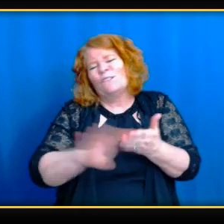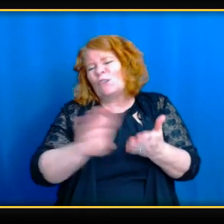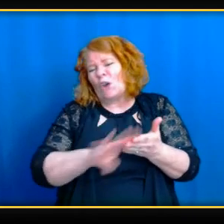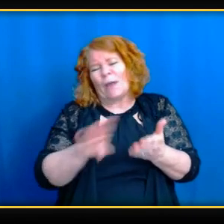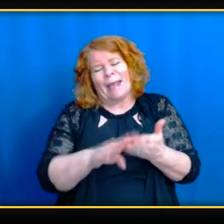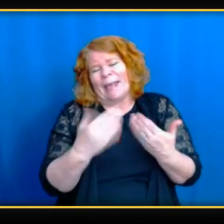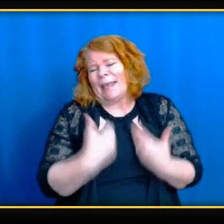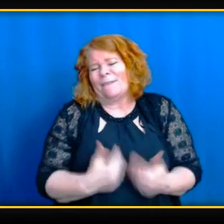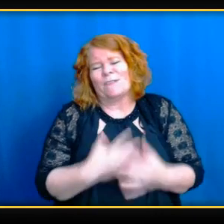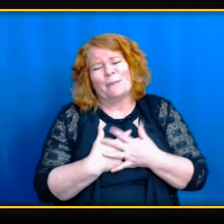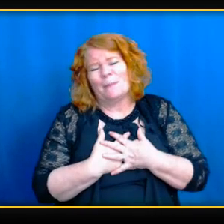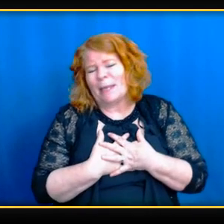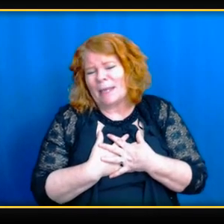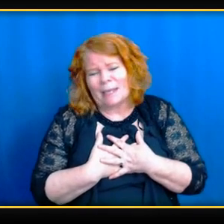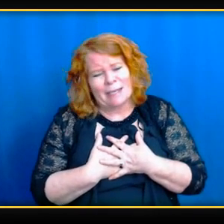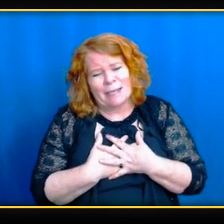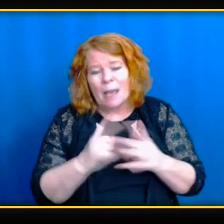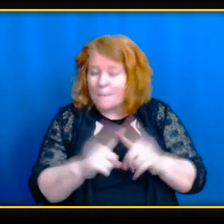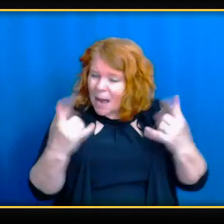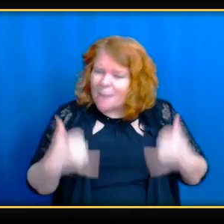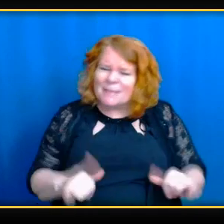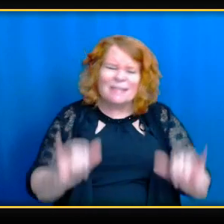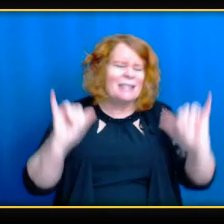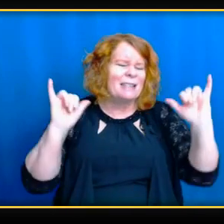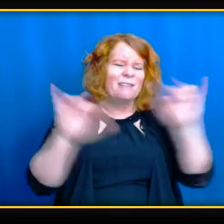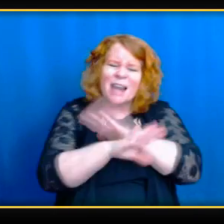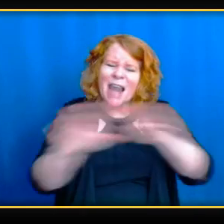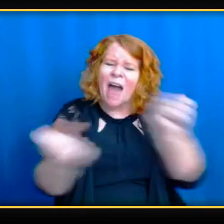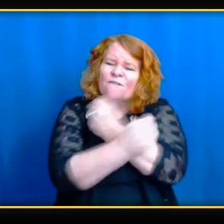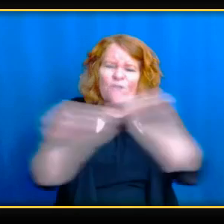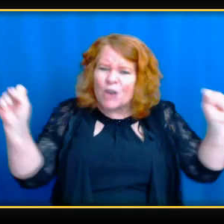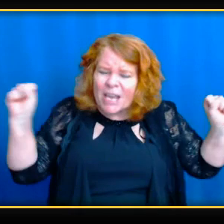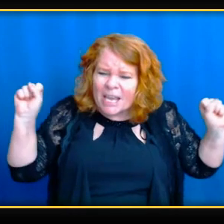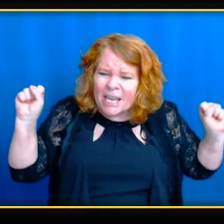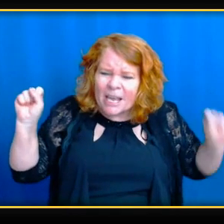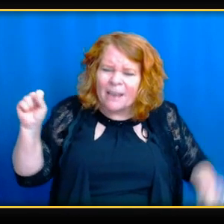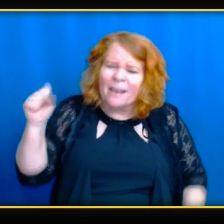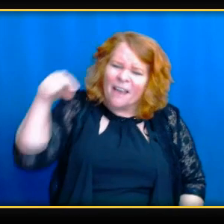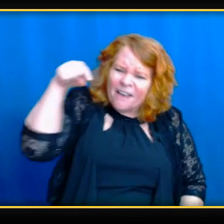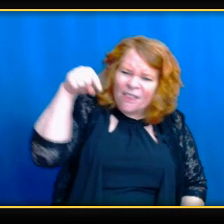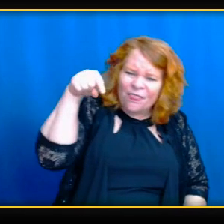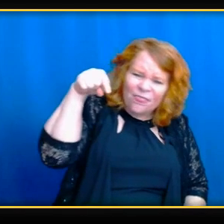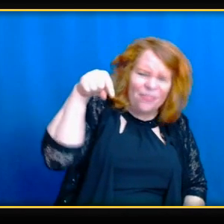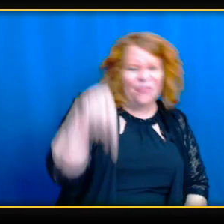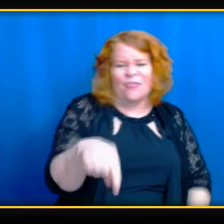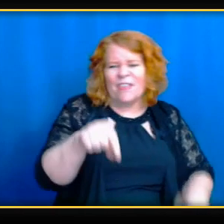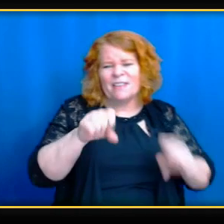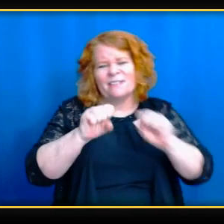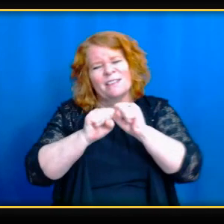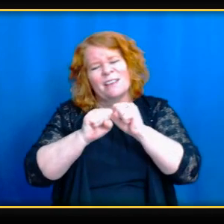me, but I am still not free in this